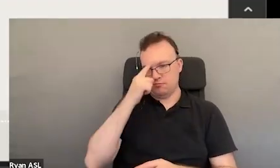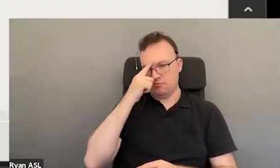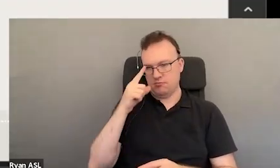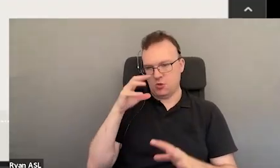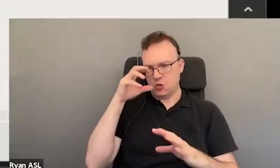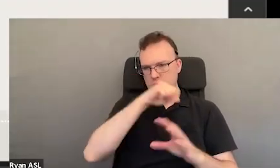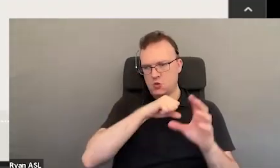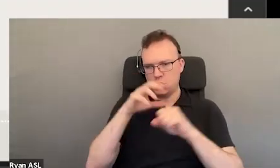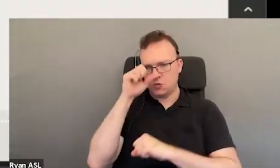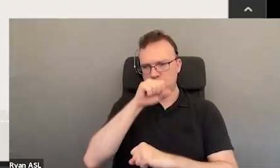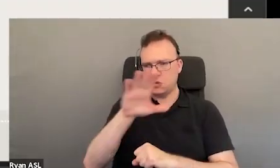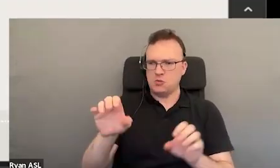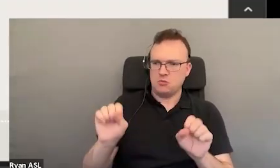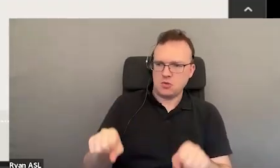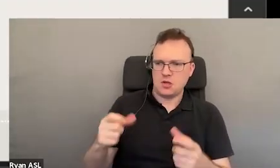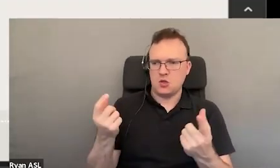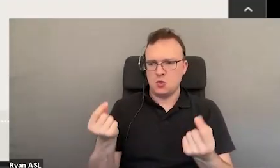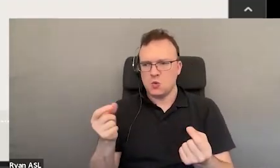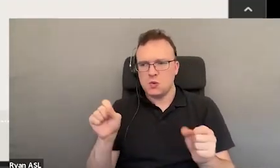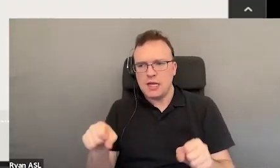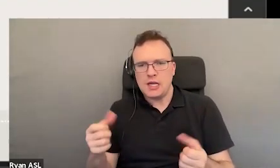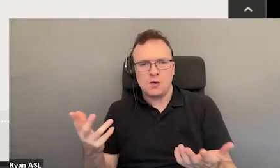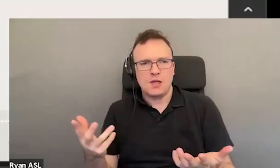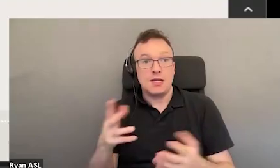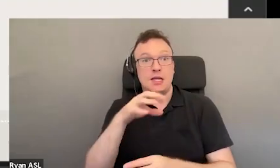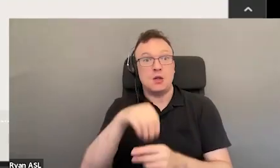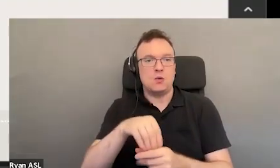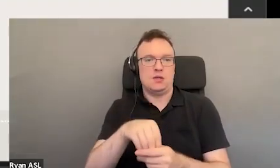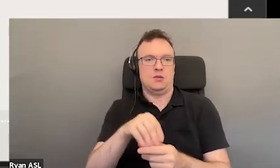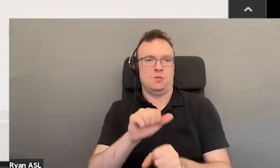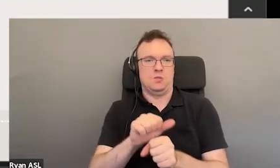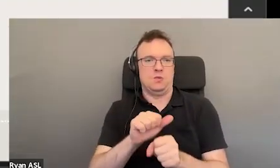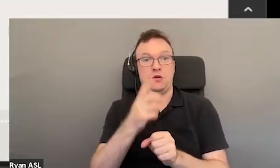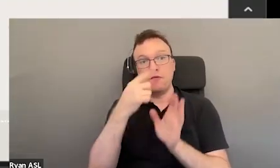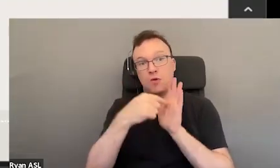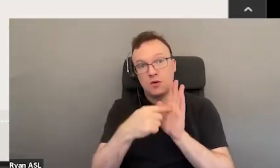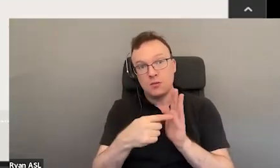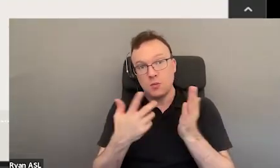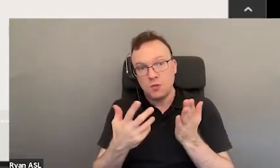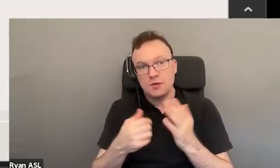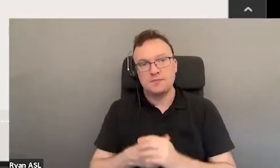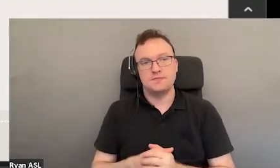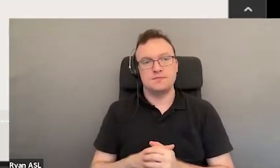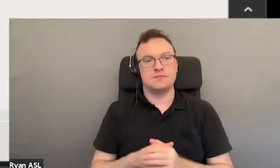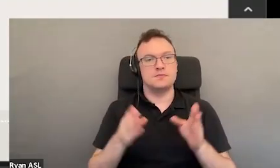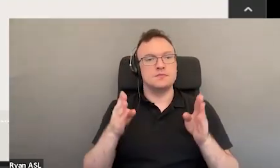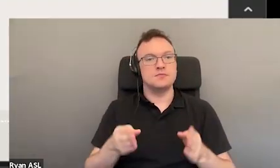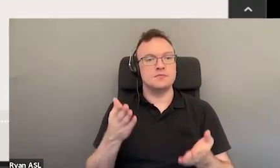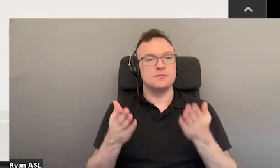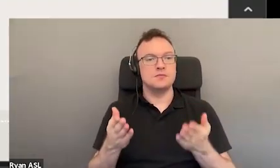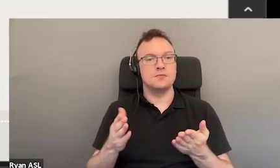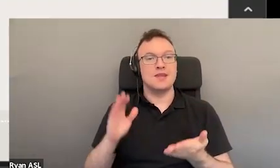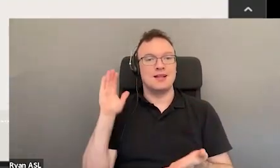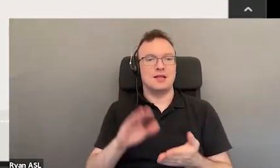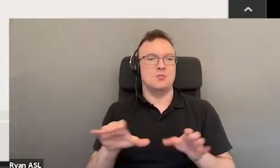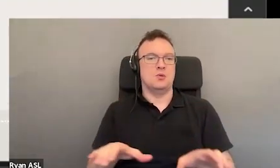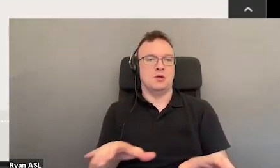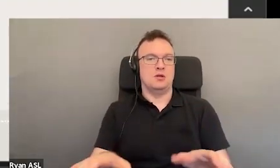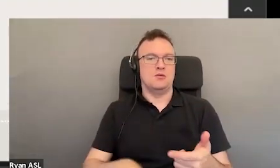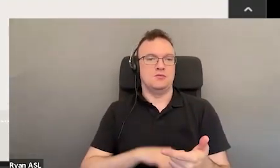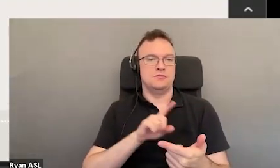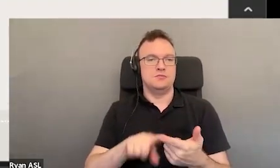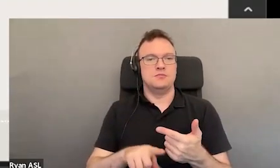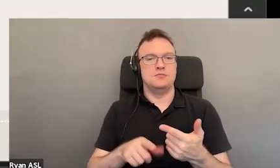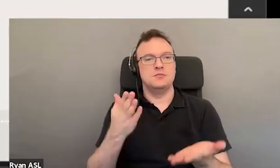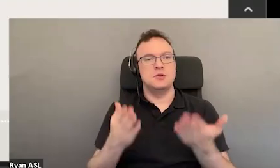what someone is capable of doing, including at work. For example, that a person may be less productive, that they